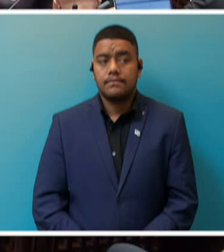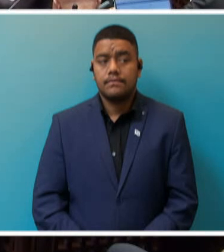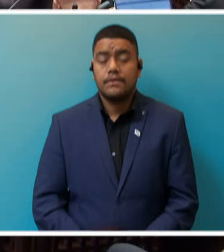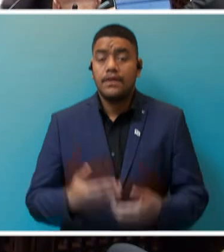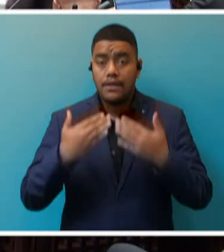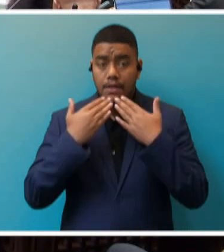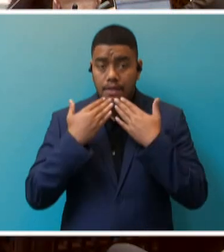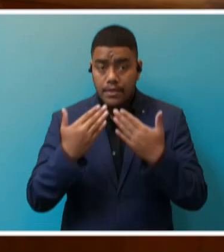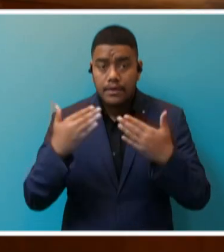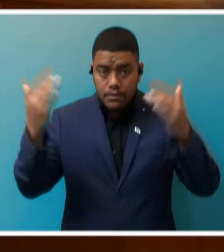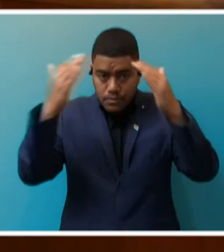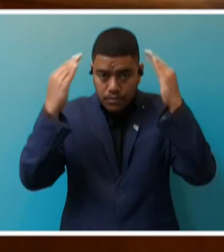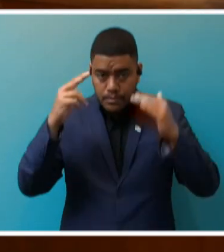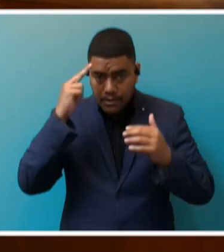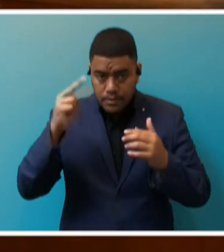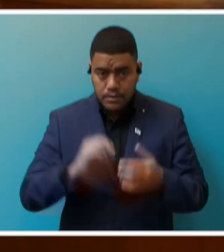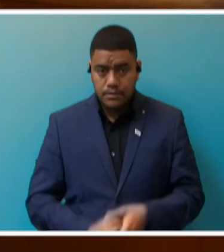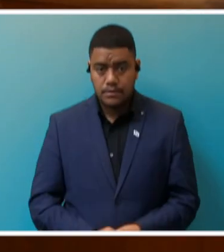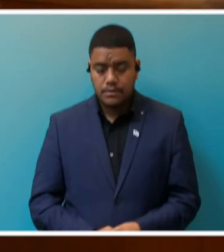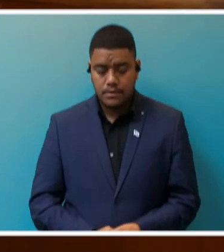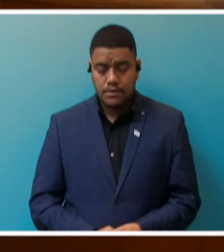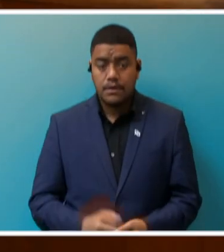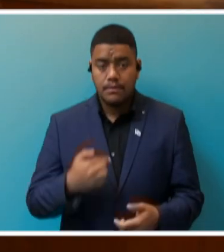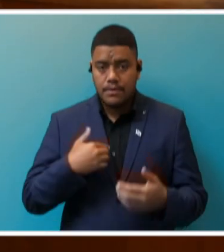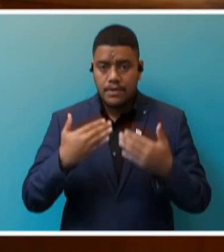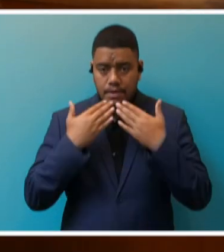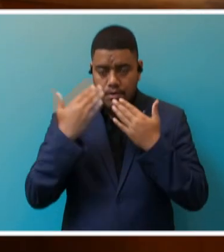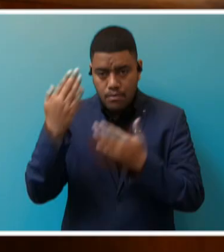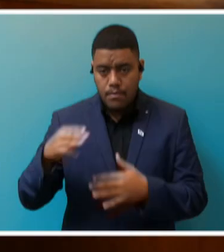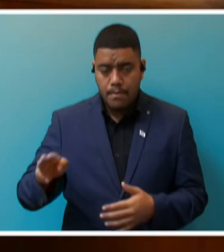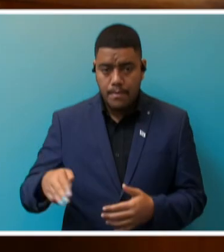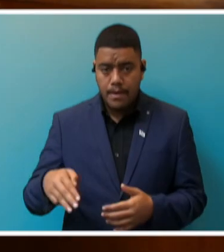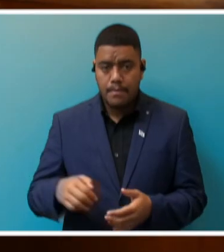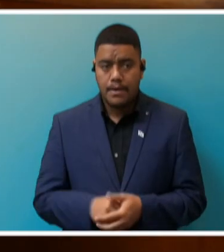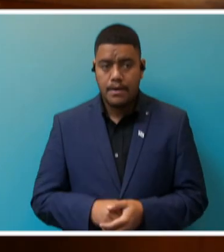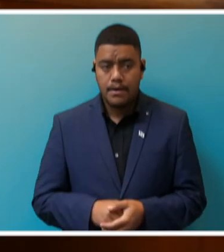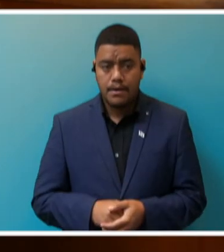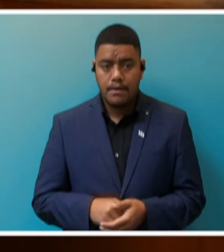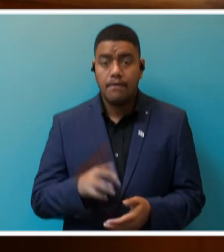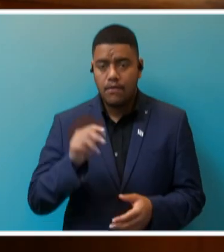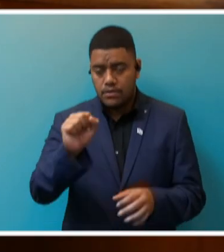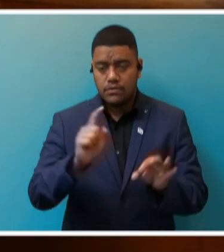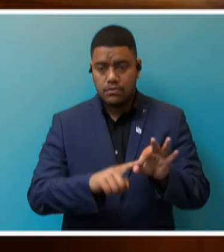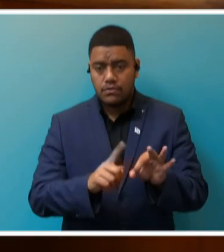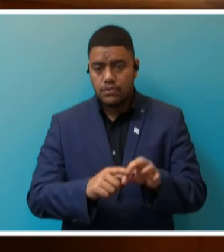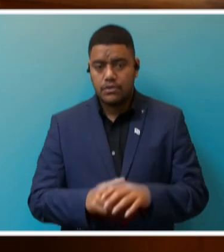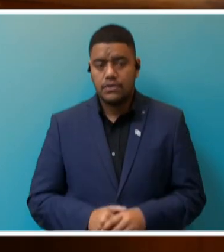Thank you, Mr. Speaker, sir. I thank the honourable member for his question.